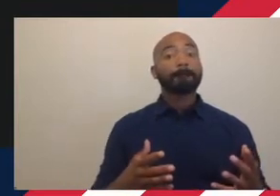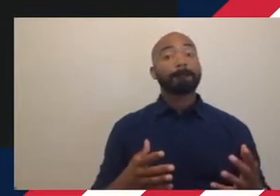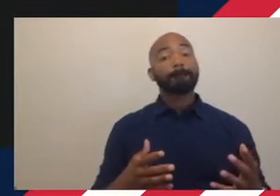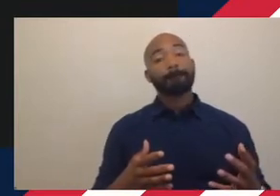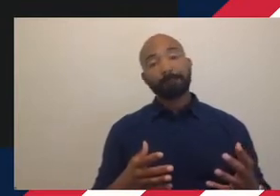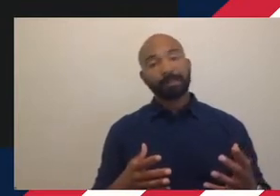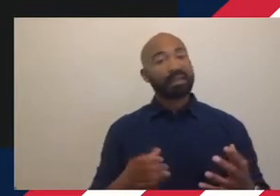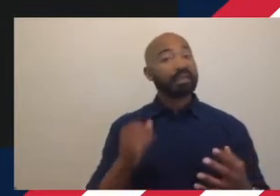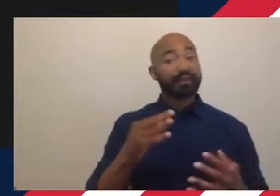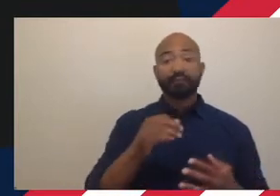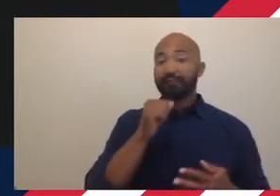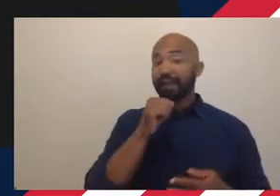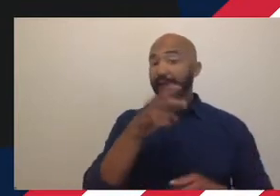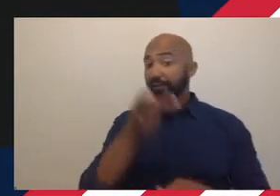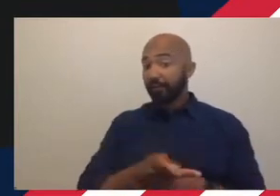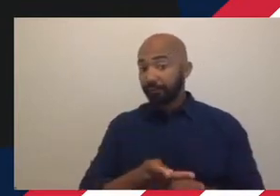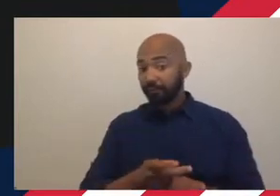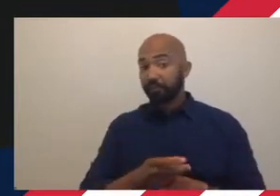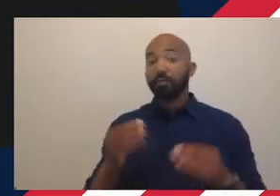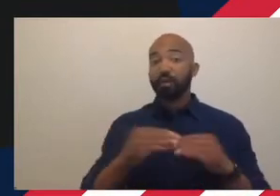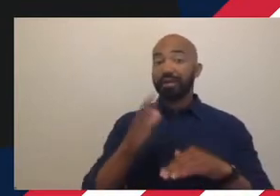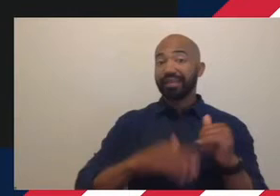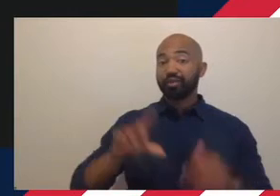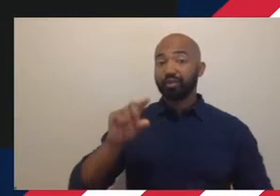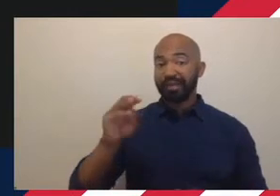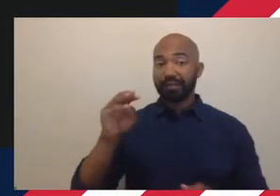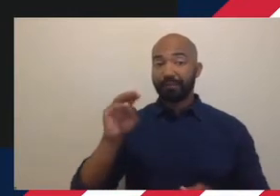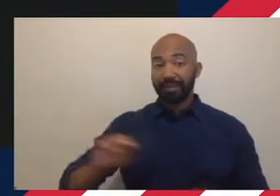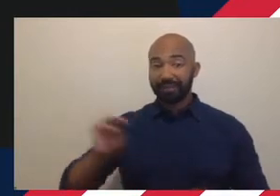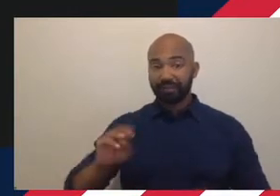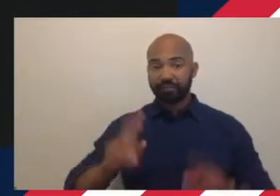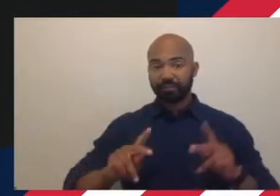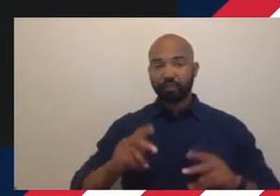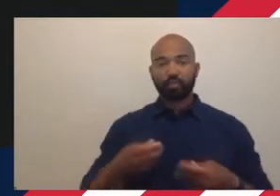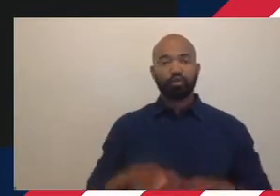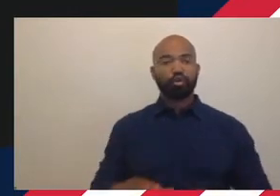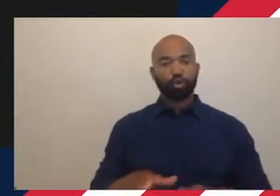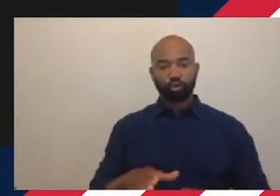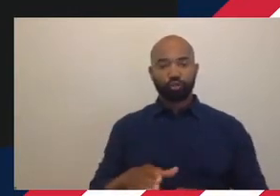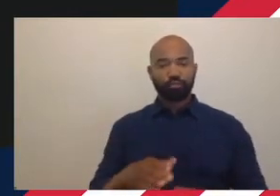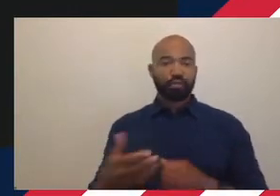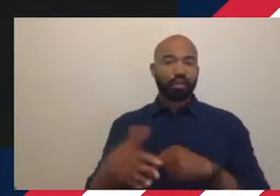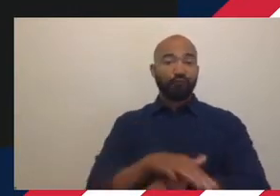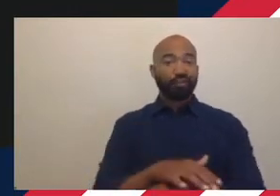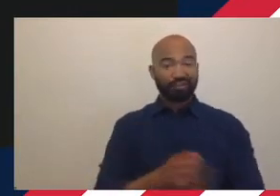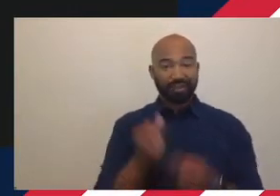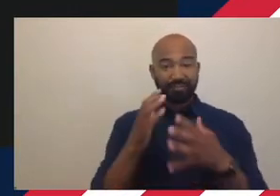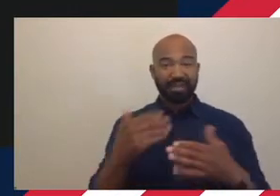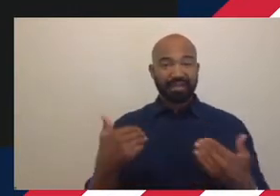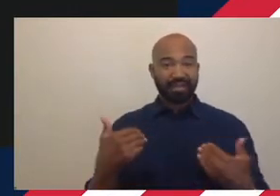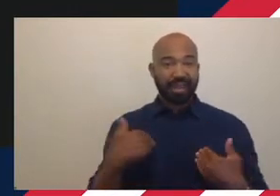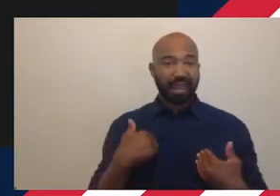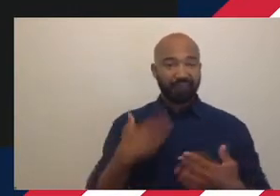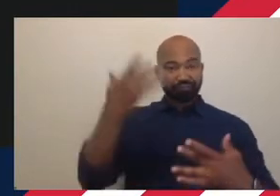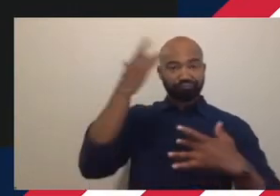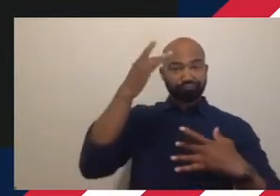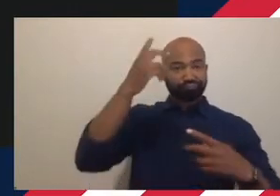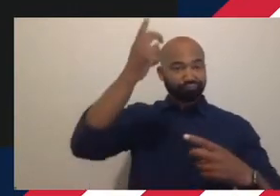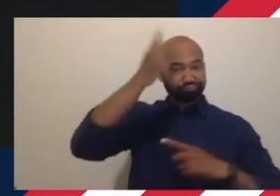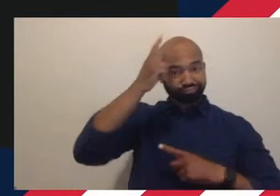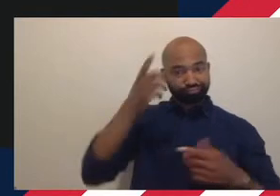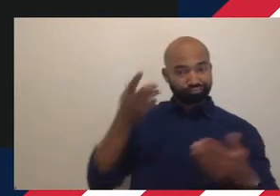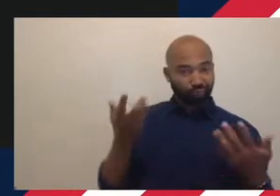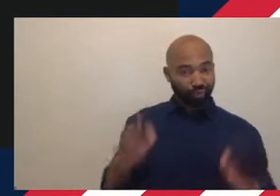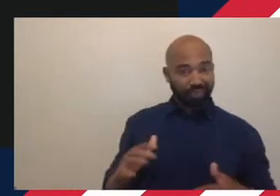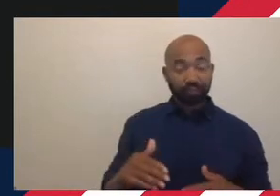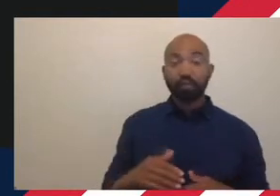kept, over 20 million people will lose their coverage, and many of them have pre-existing conditions. So that's a lot of people with disabilities losing